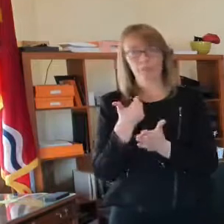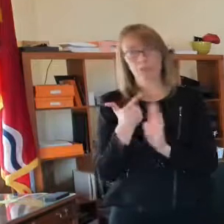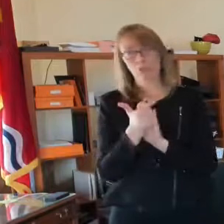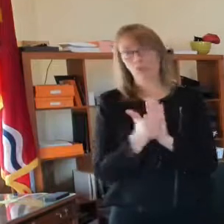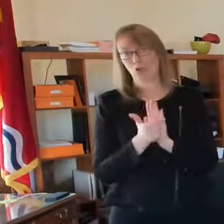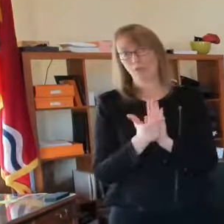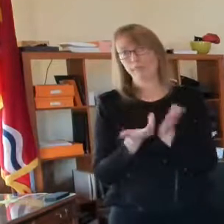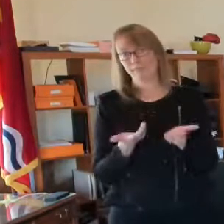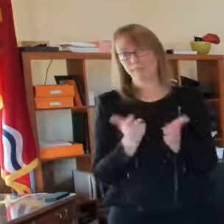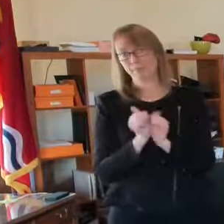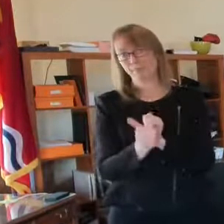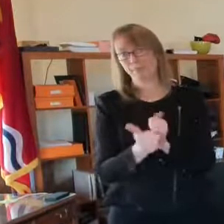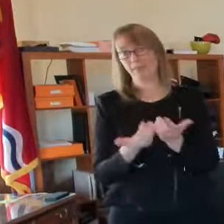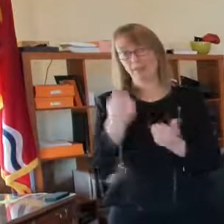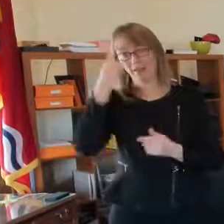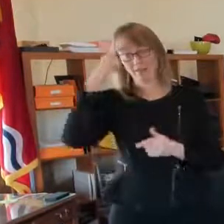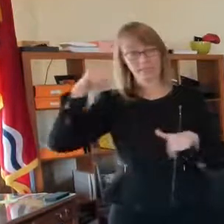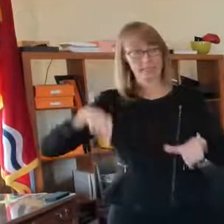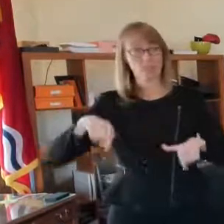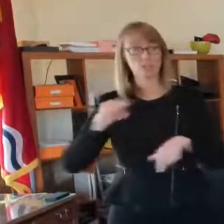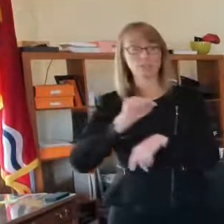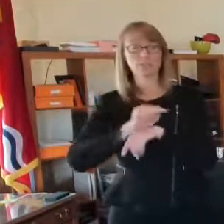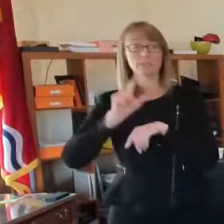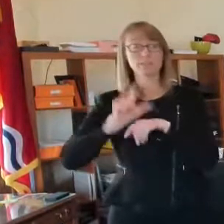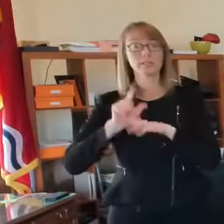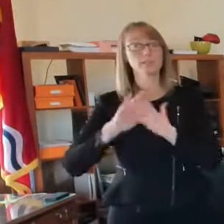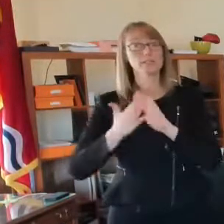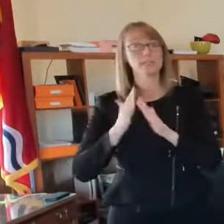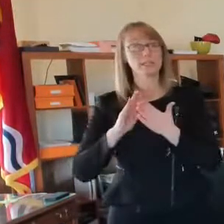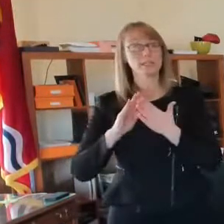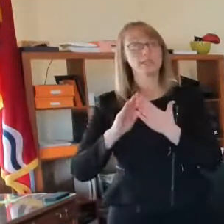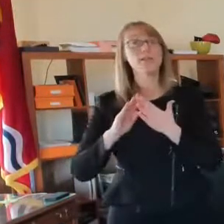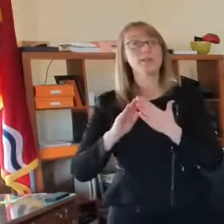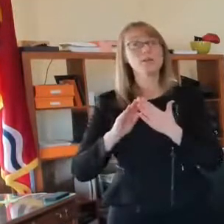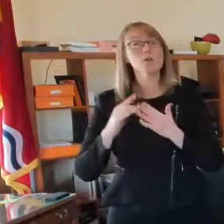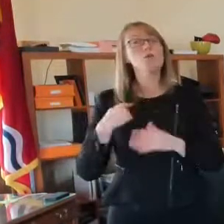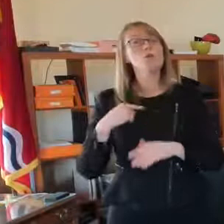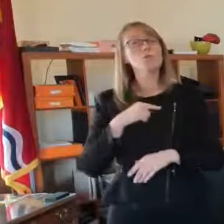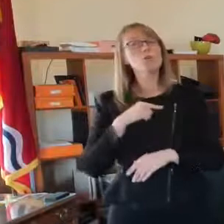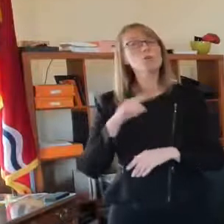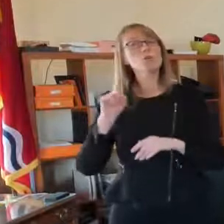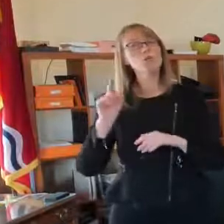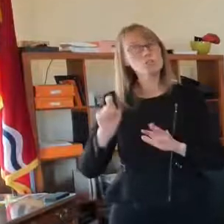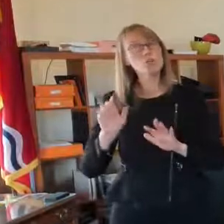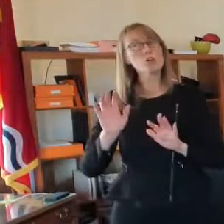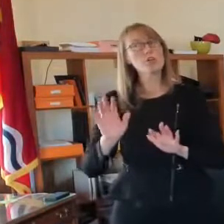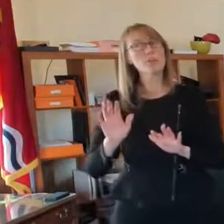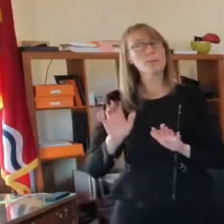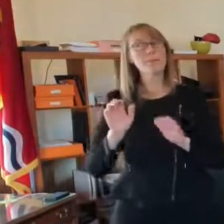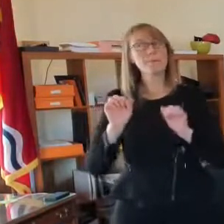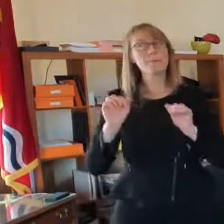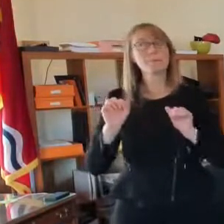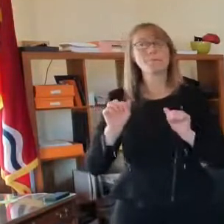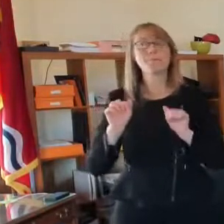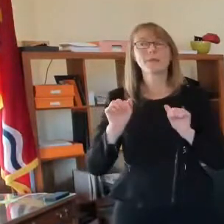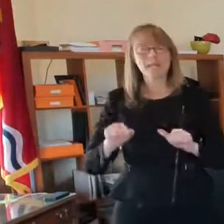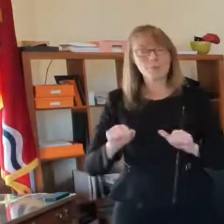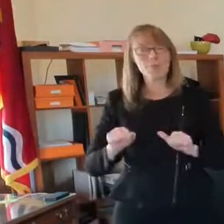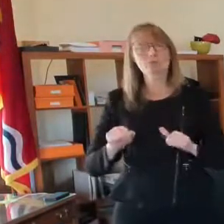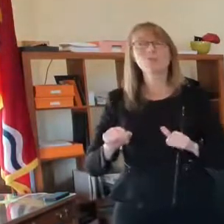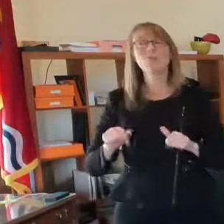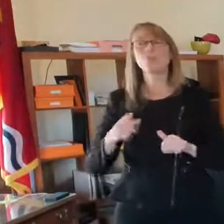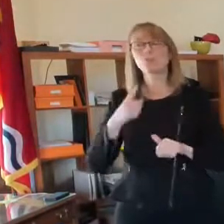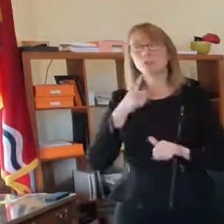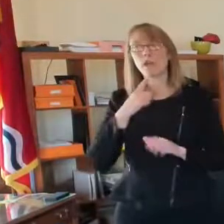I think in the city of St. Louis, we should be able to have, that you should be required to have a permit to carry a